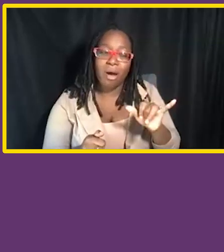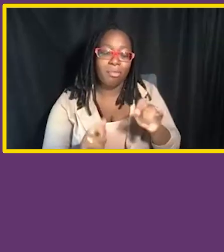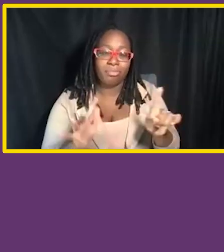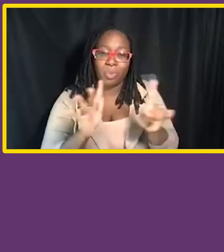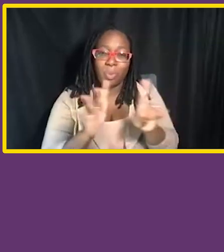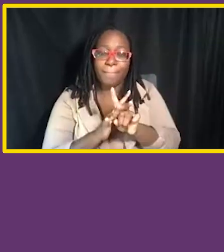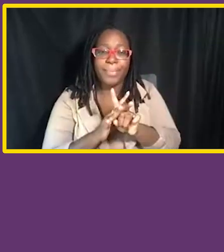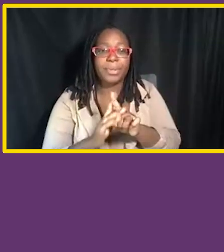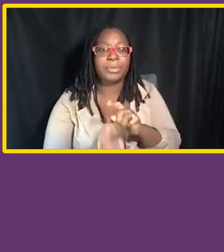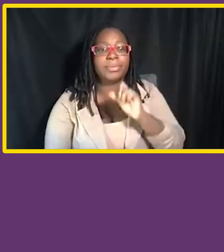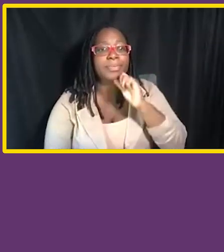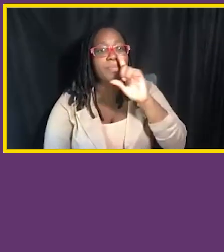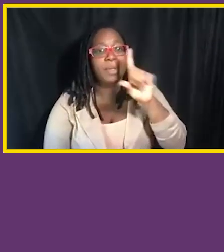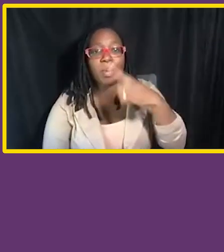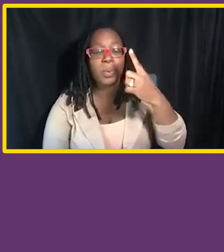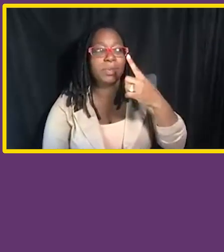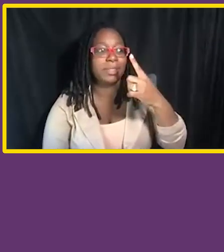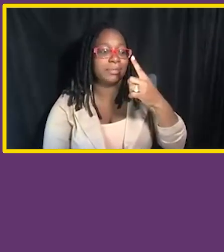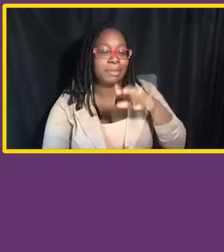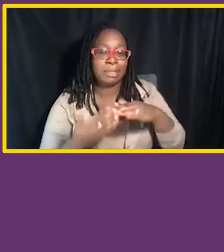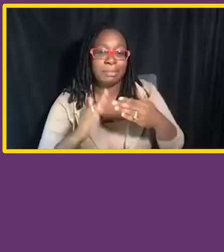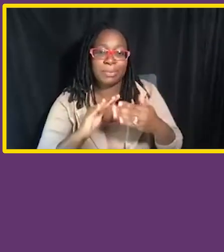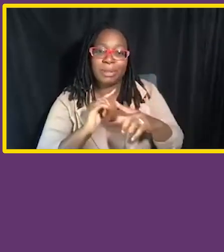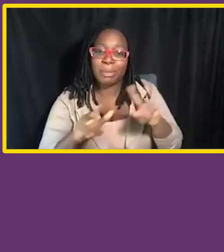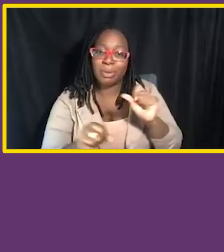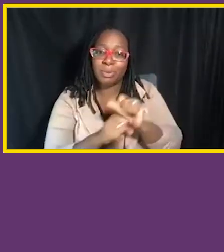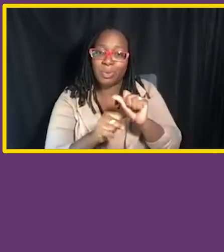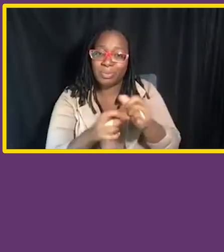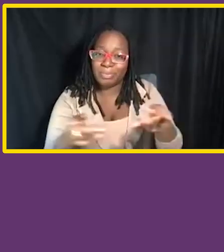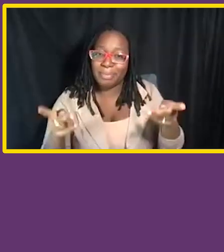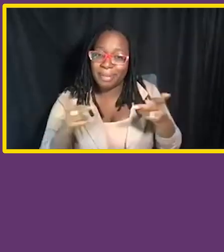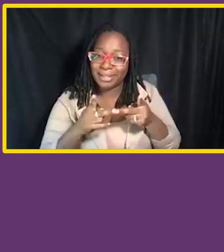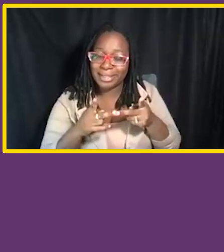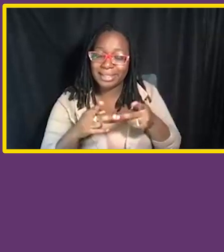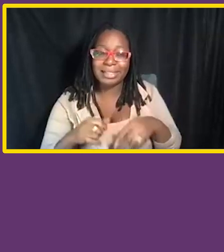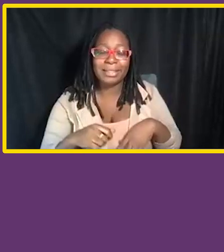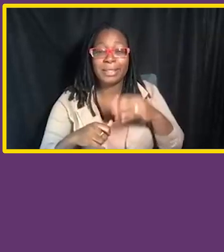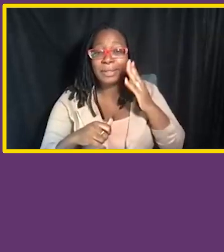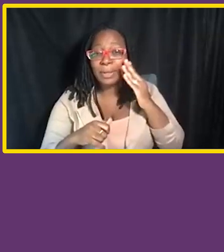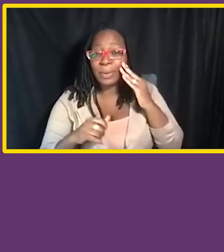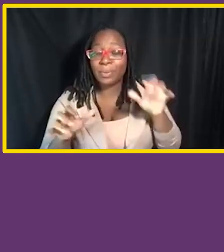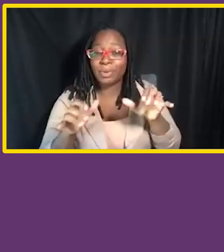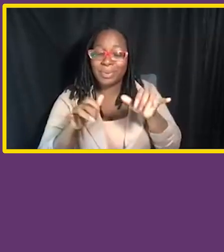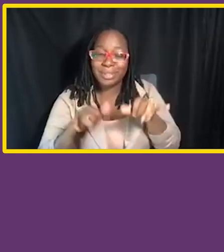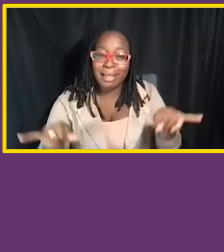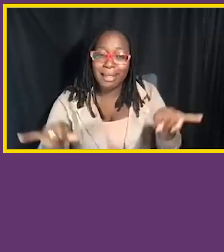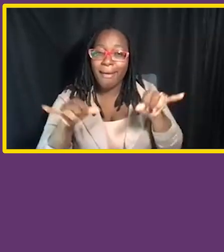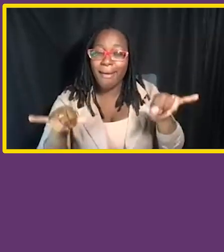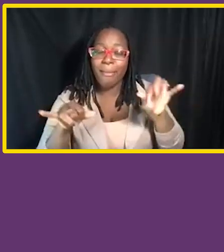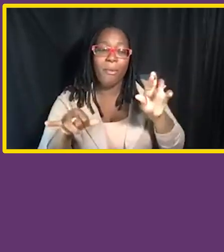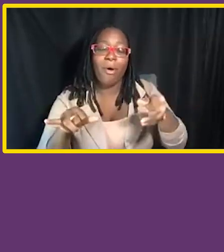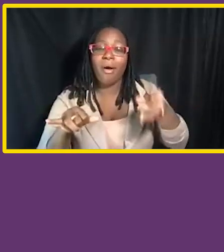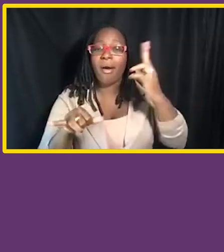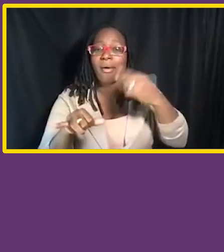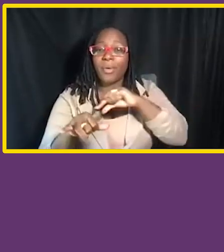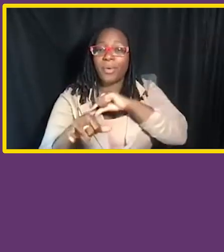just community, but in the workplace, are things like, doing the same or higher quality level of work and